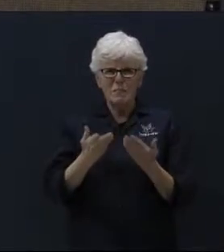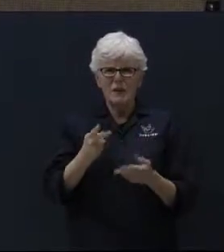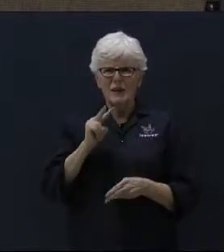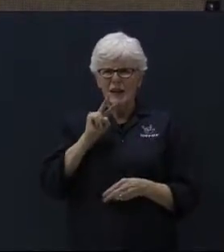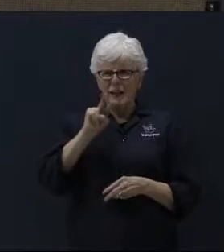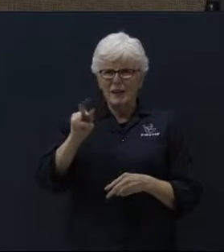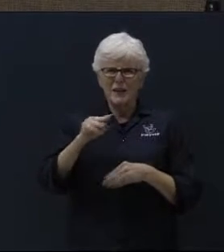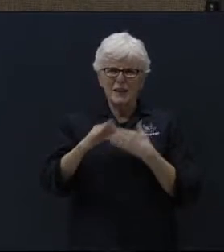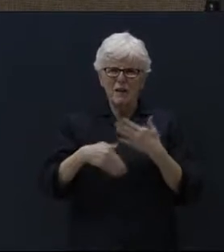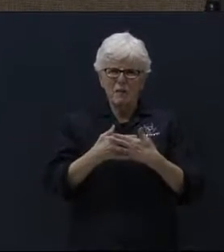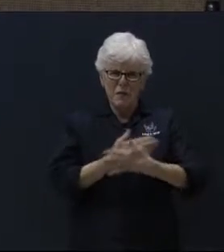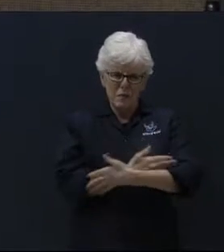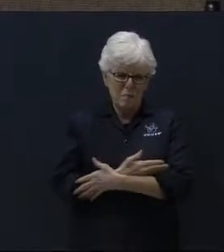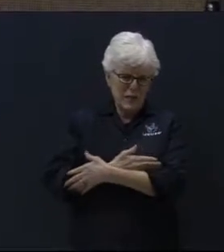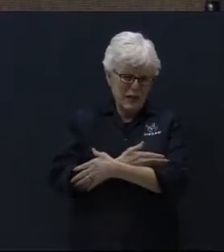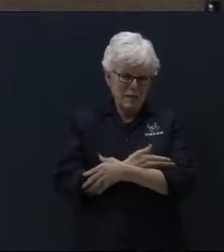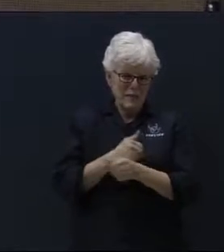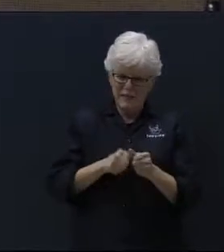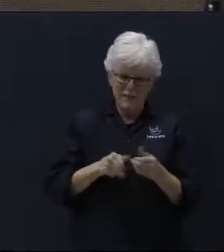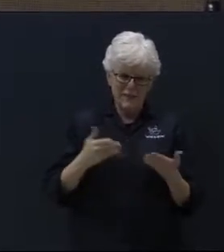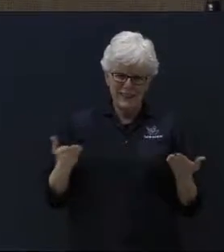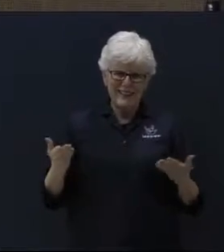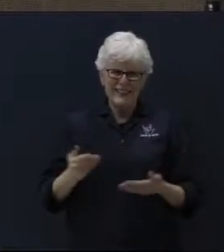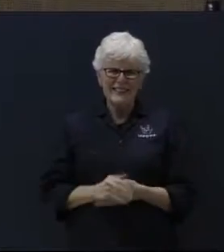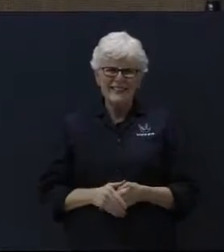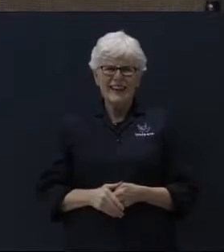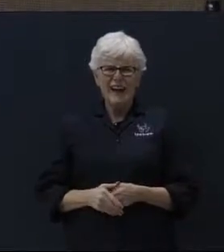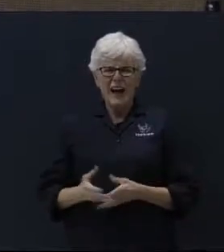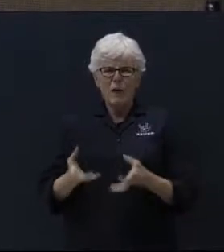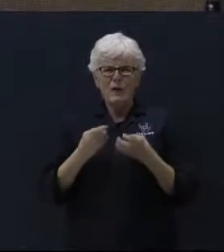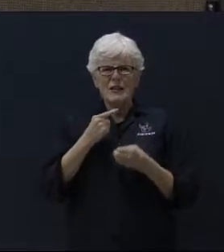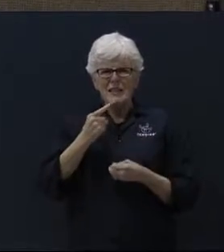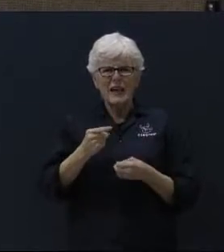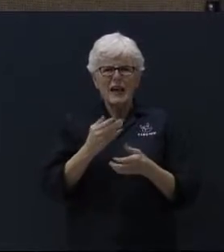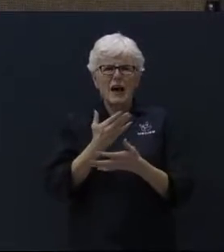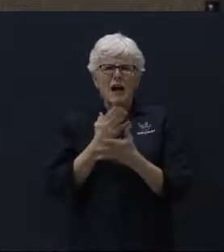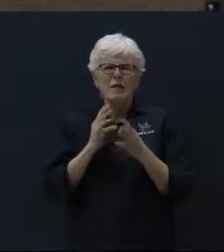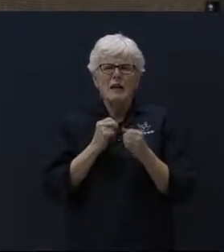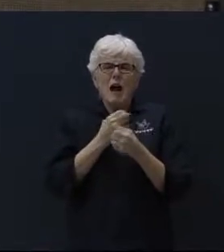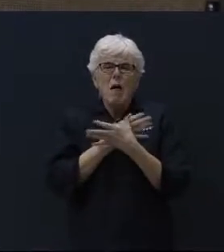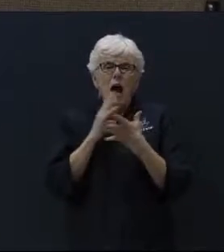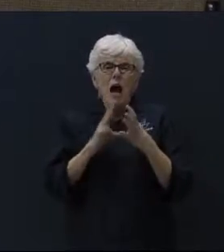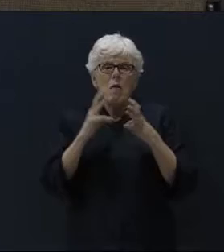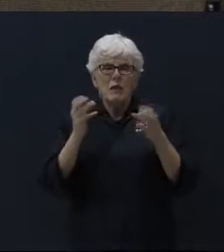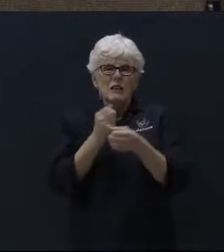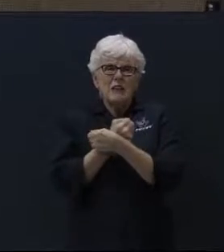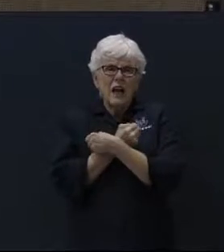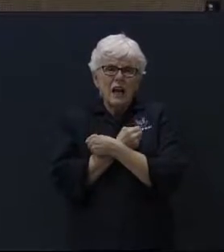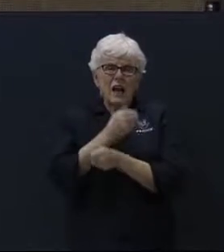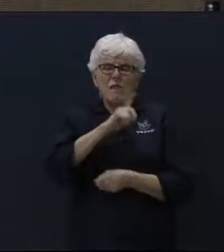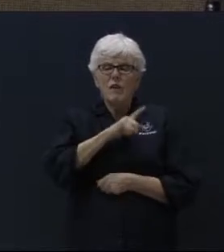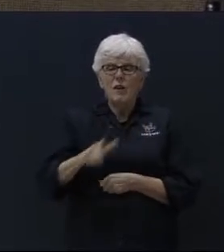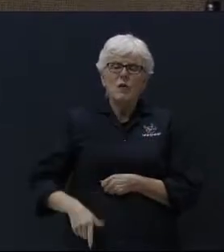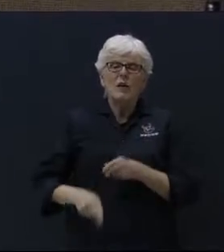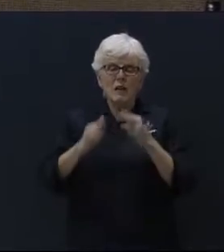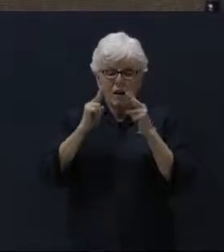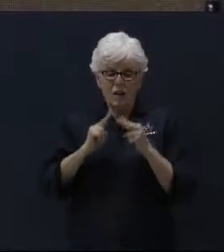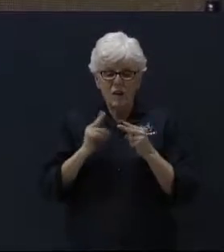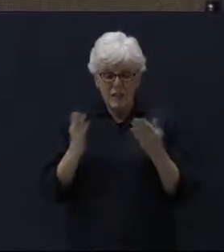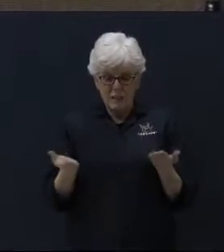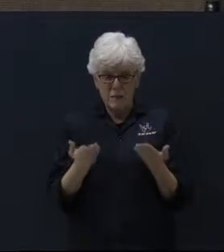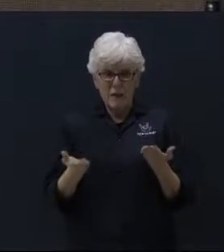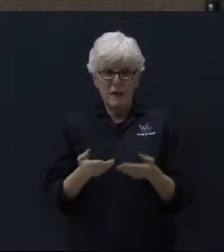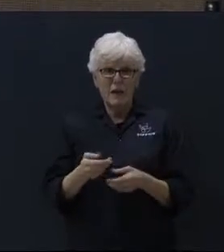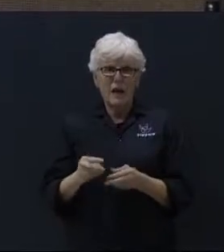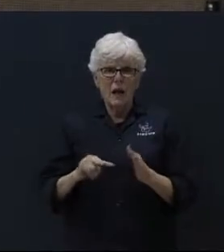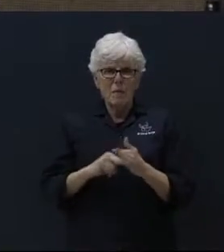your new babies and everything. But you know, I just want to say how much I love the Lord and what a privilege it is to be here. And I really